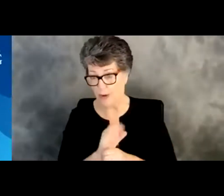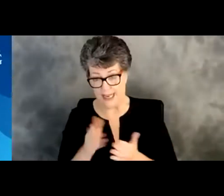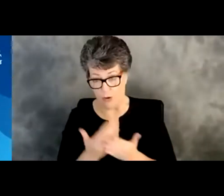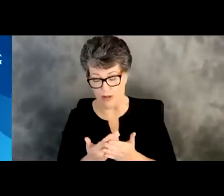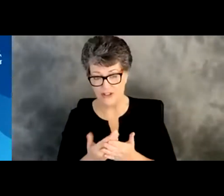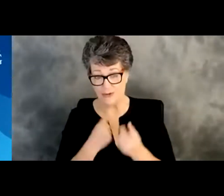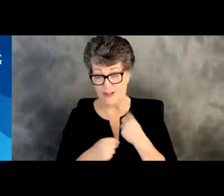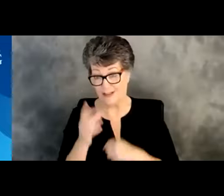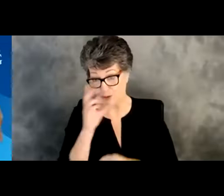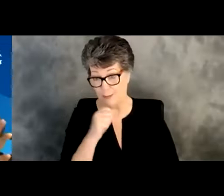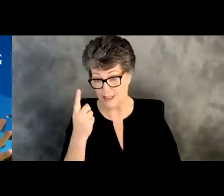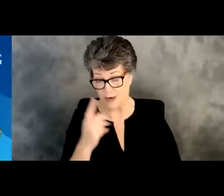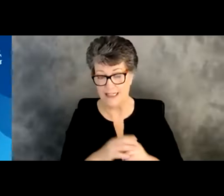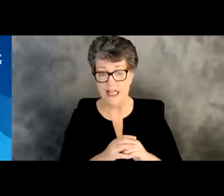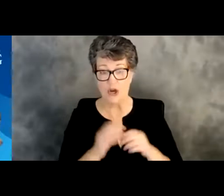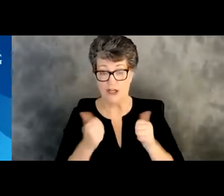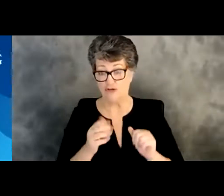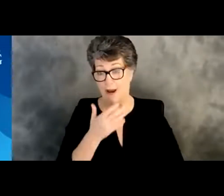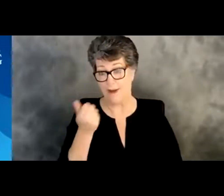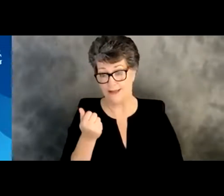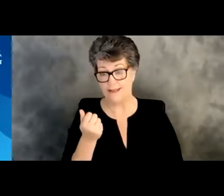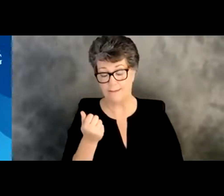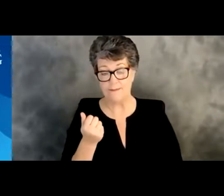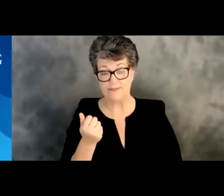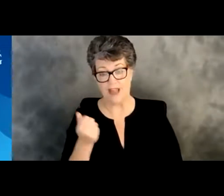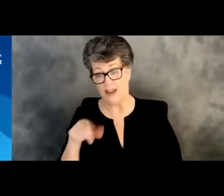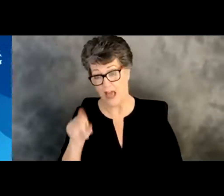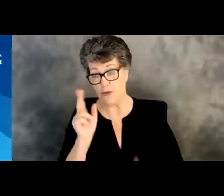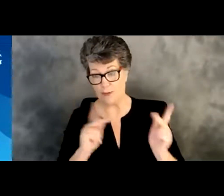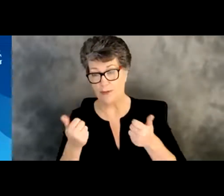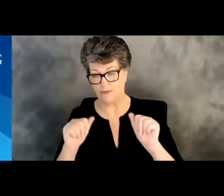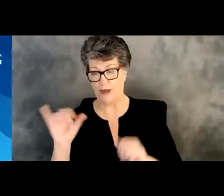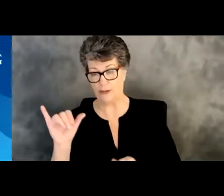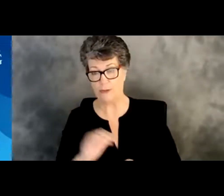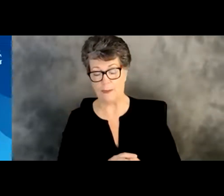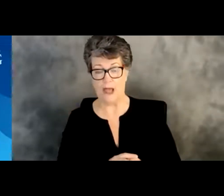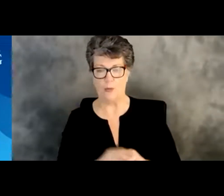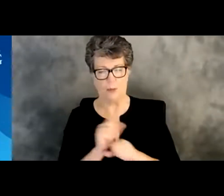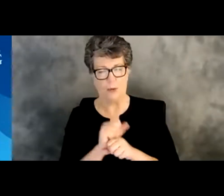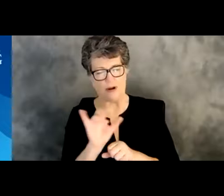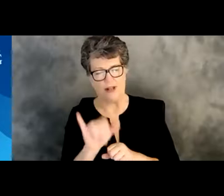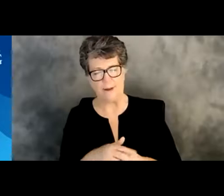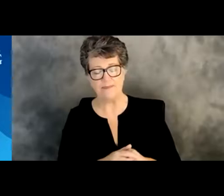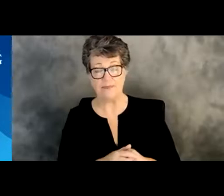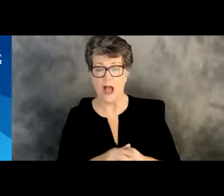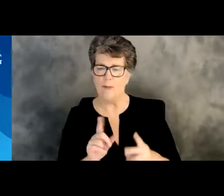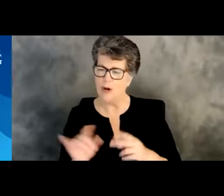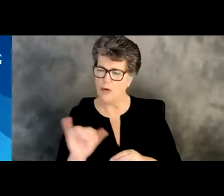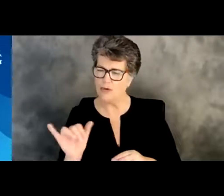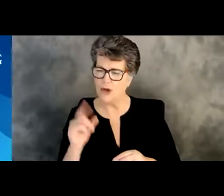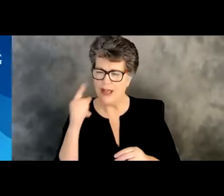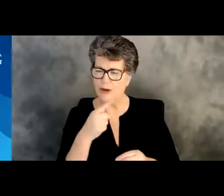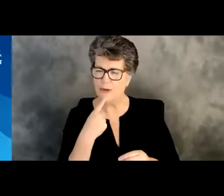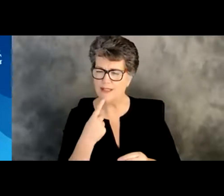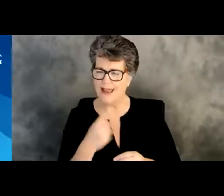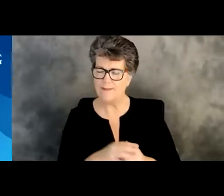us we missed one, but we're going to try our best. And I know others of you have tried as well. So we will work on that. But I also hear you saying, and I'm